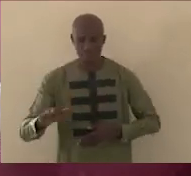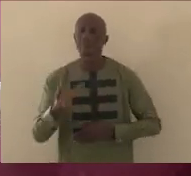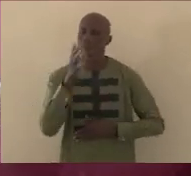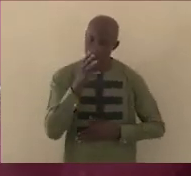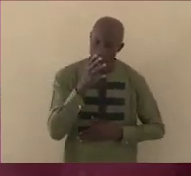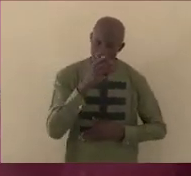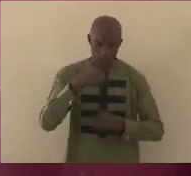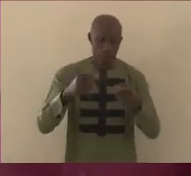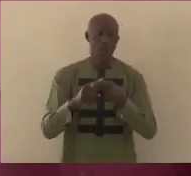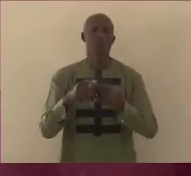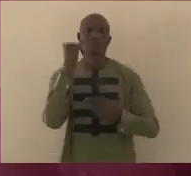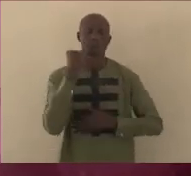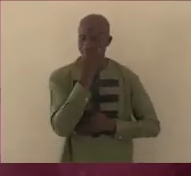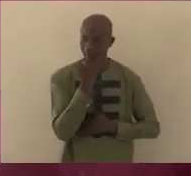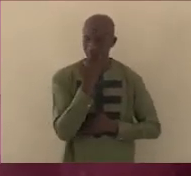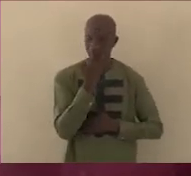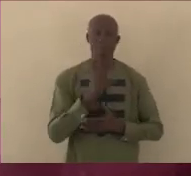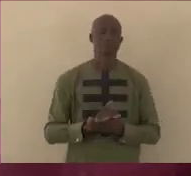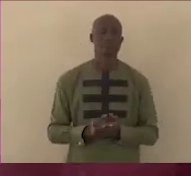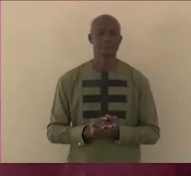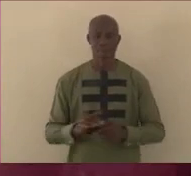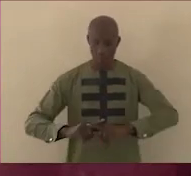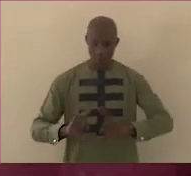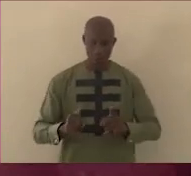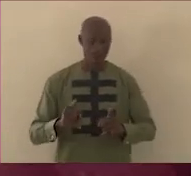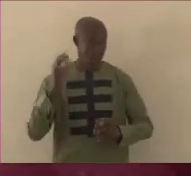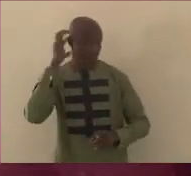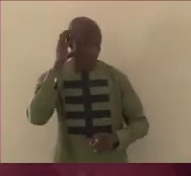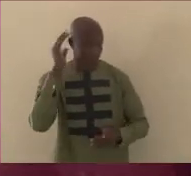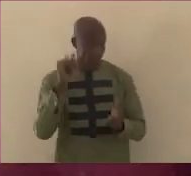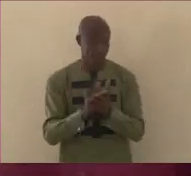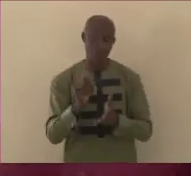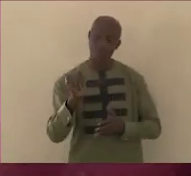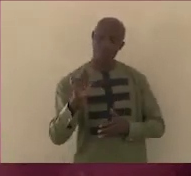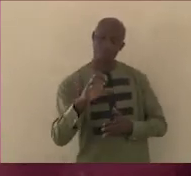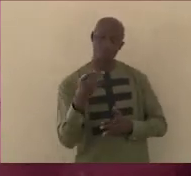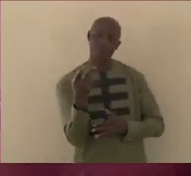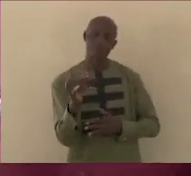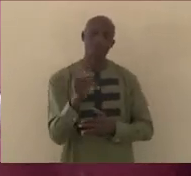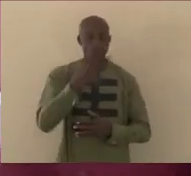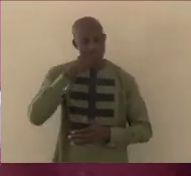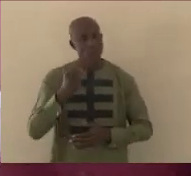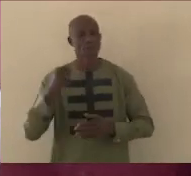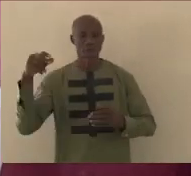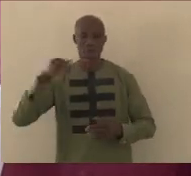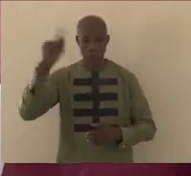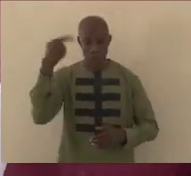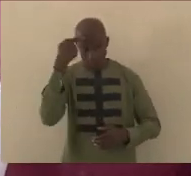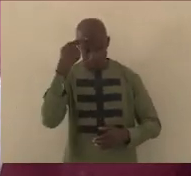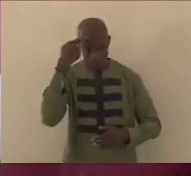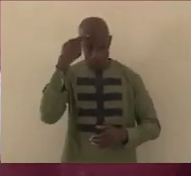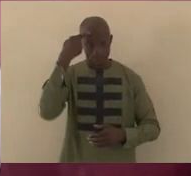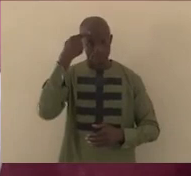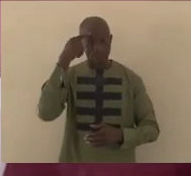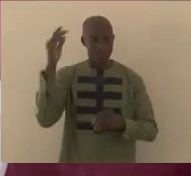mother and went to the land of Israel. But when he heard that Archelaus reigned over Judea in